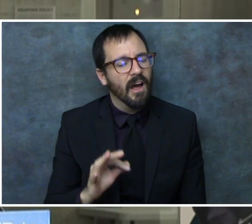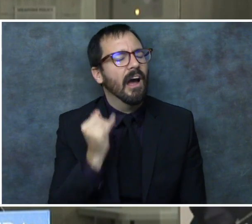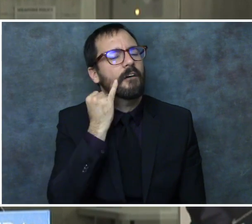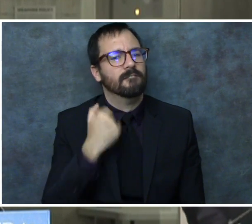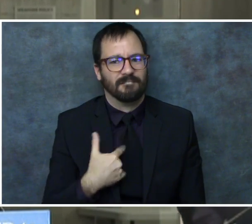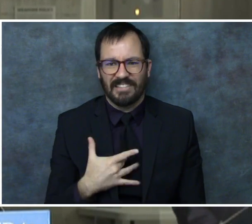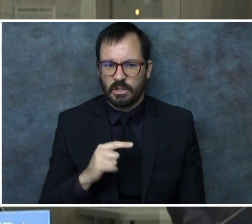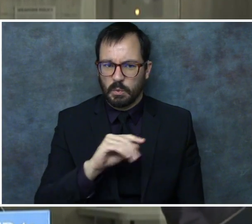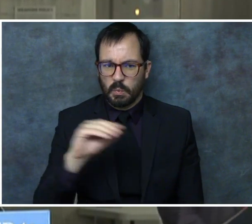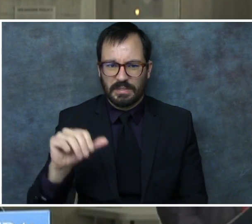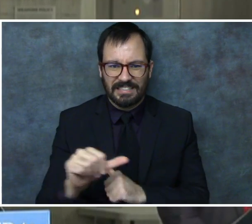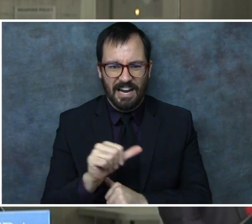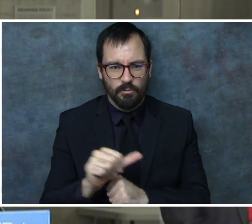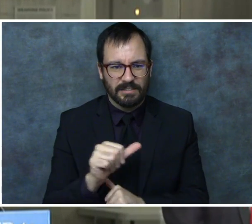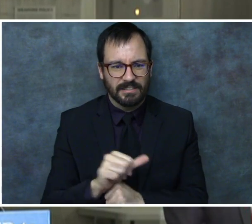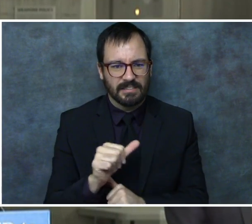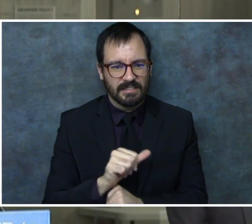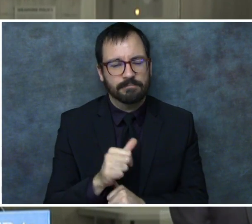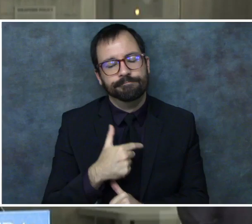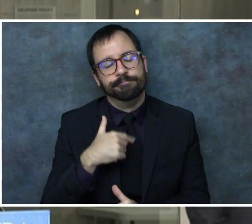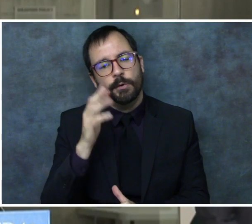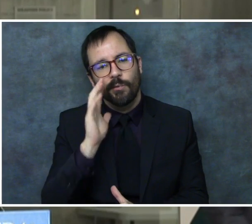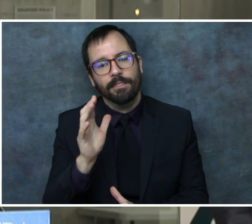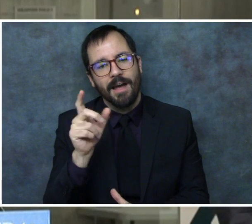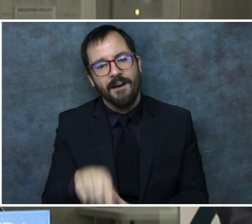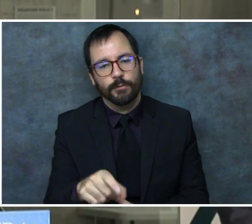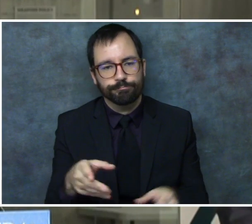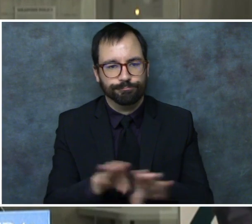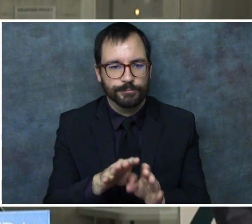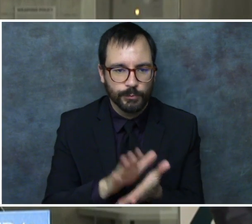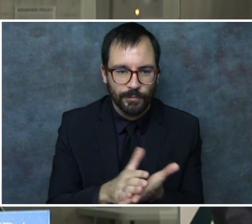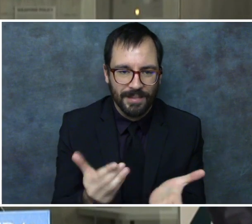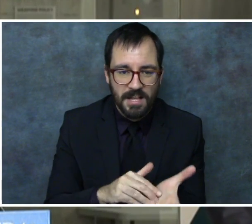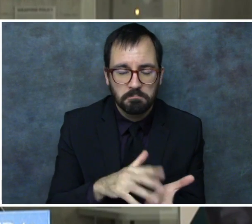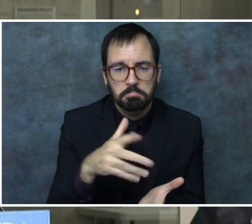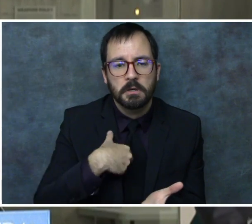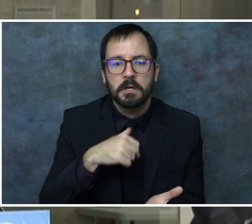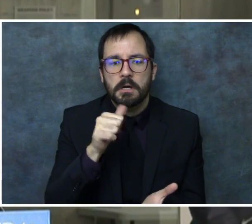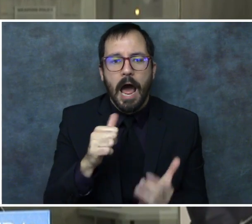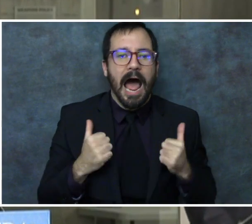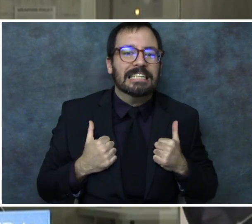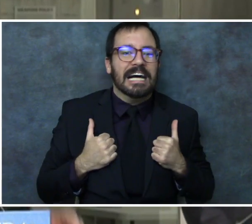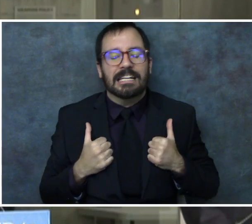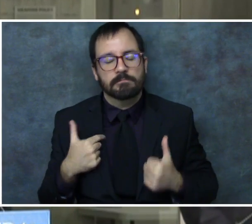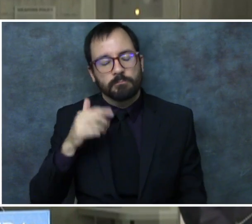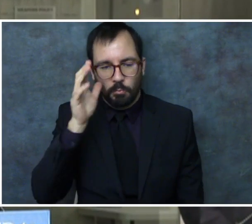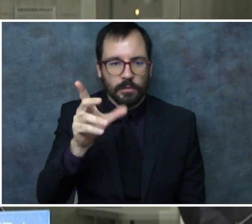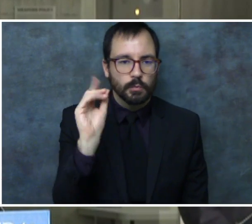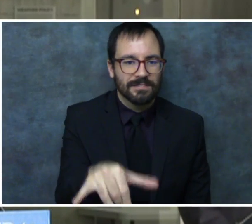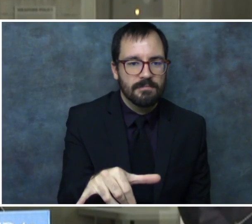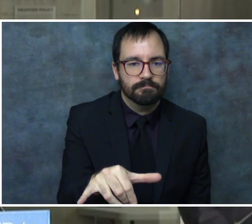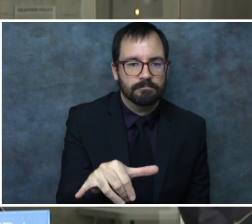down again. I am not shy about that. I will do that. But we're making the right decision today.